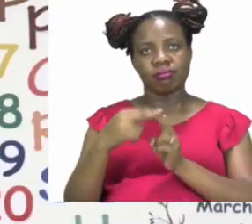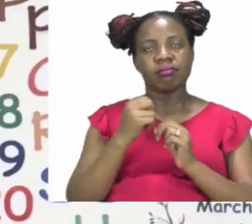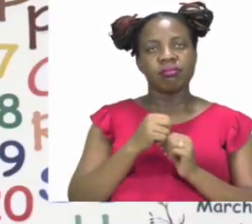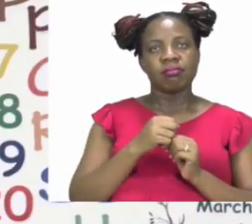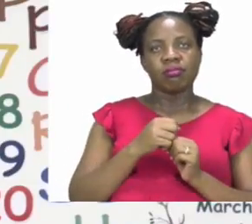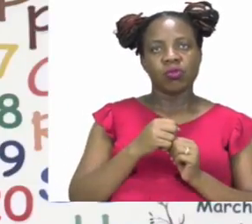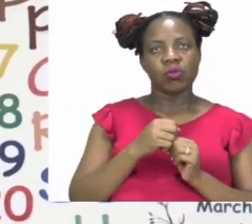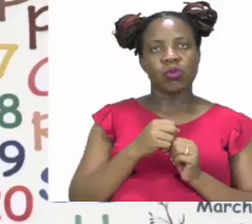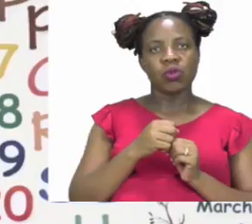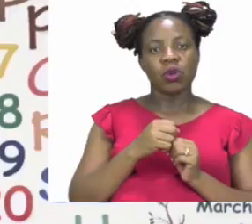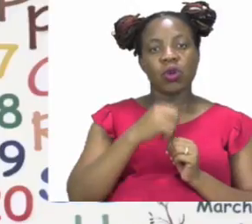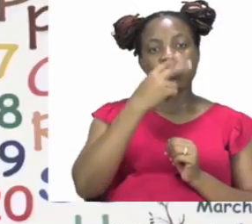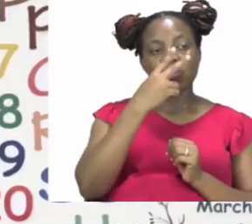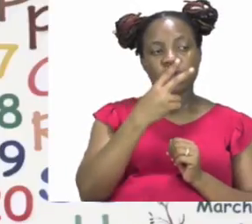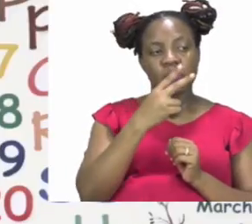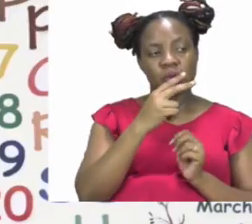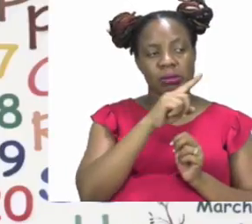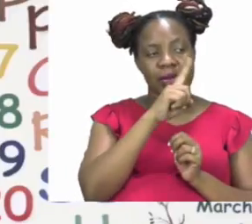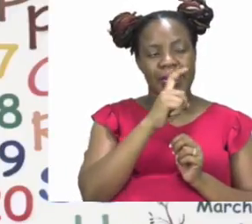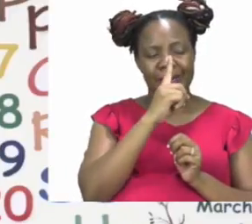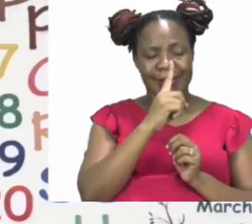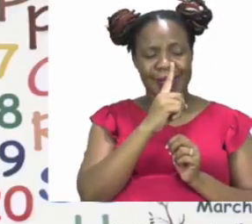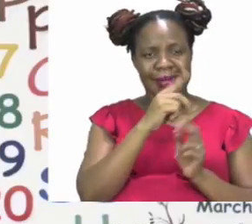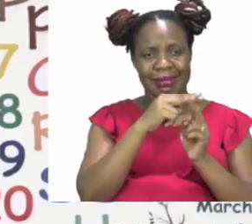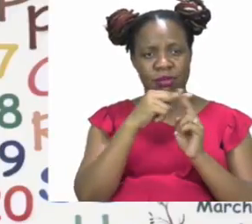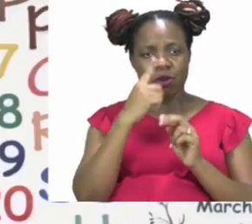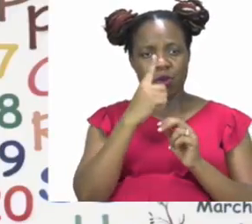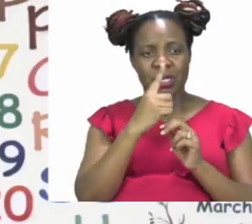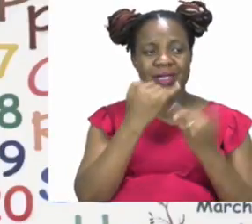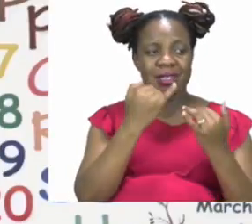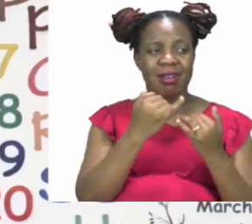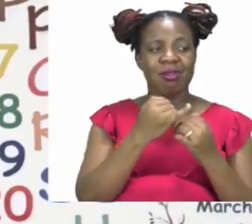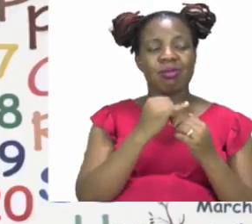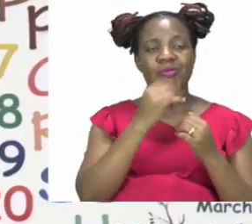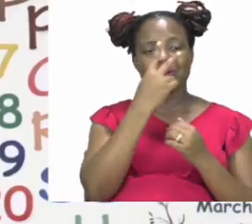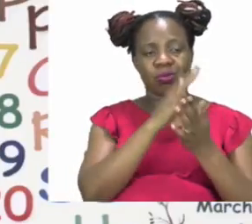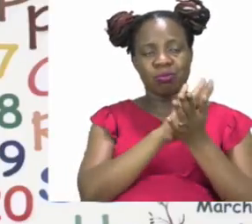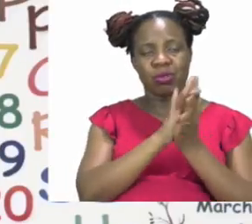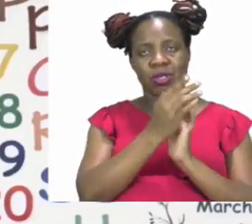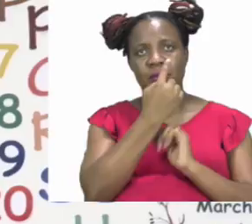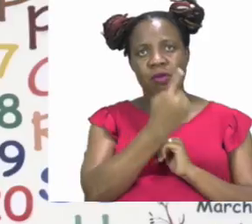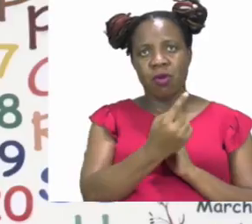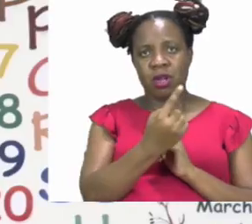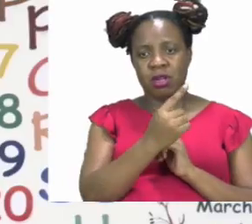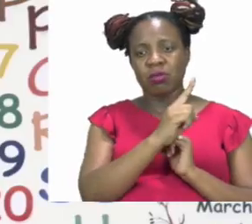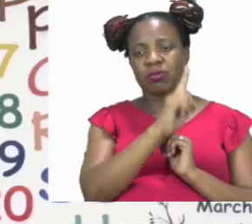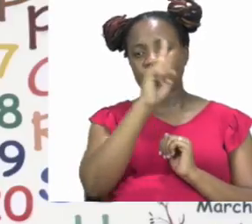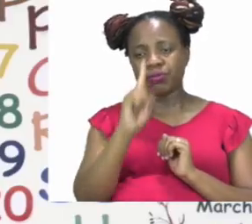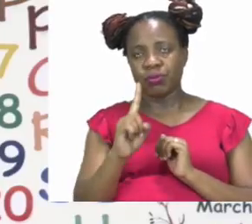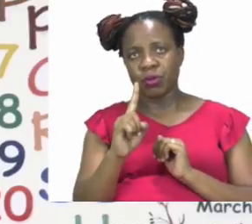from 2, which means we have 1 left over. Now we have 10